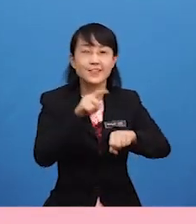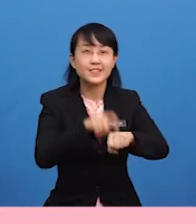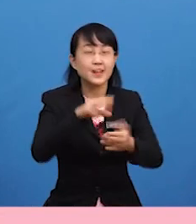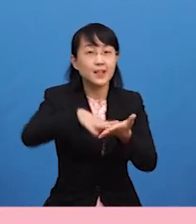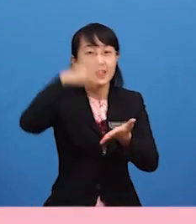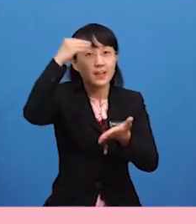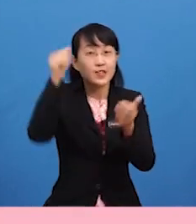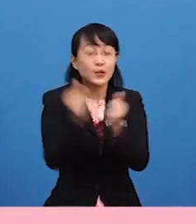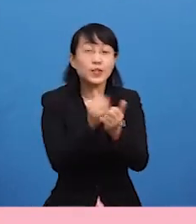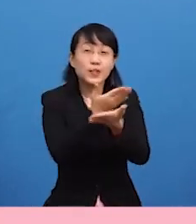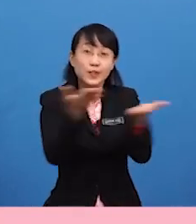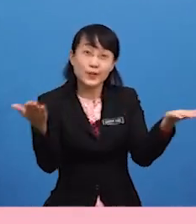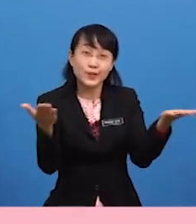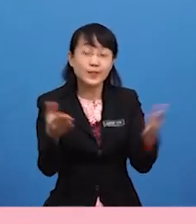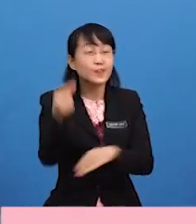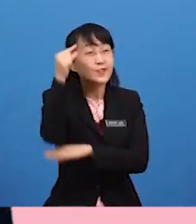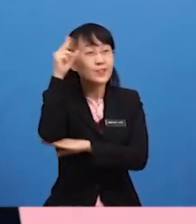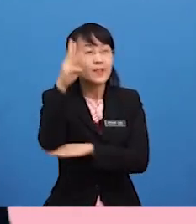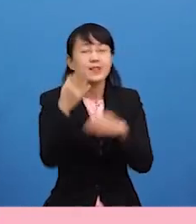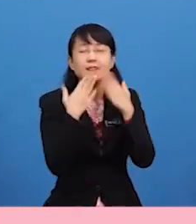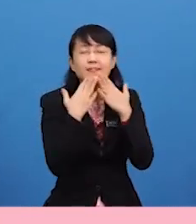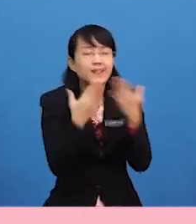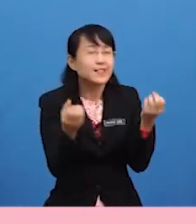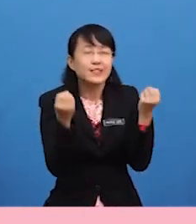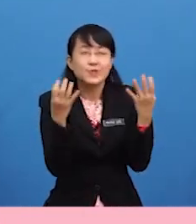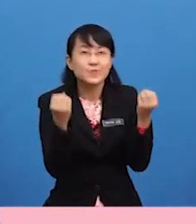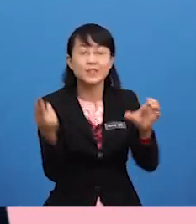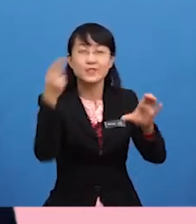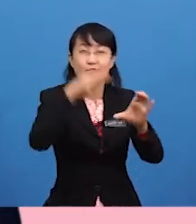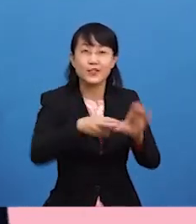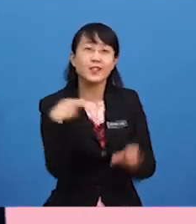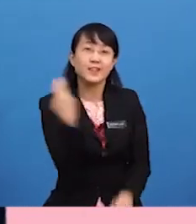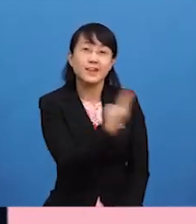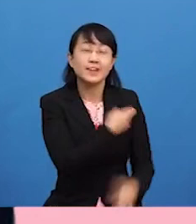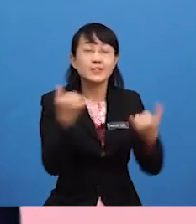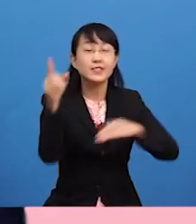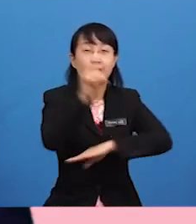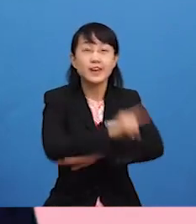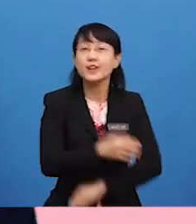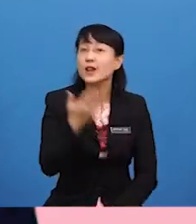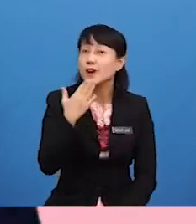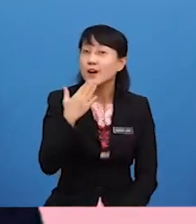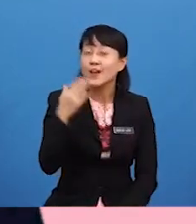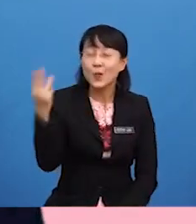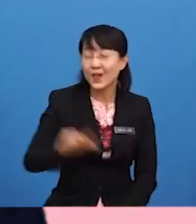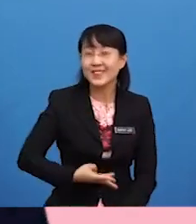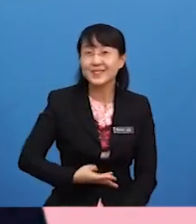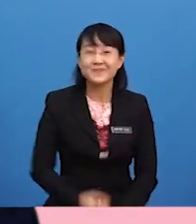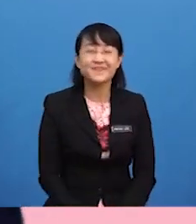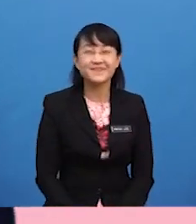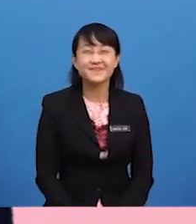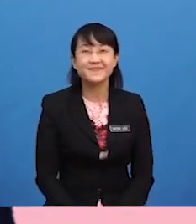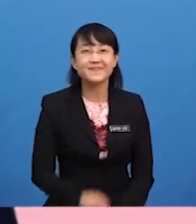you. Grandwiz, thank you so much for joining us today. You're most welcome, Miss Rachel. I am